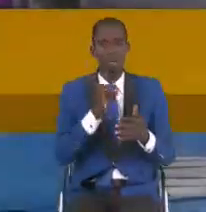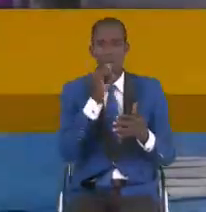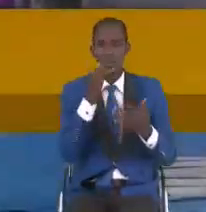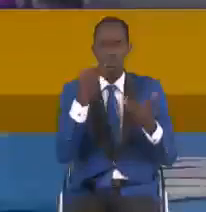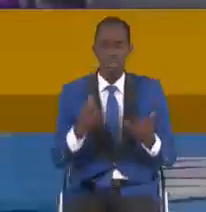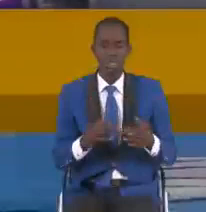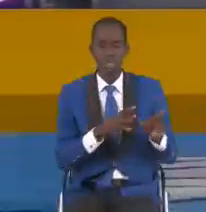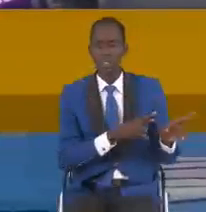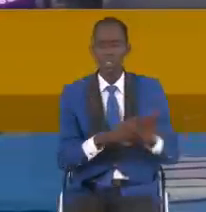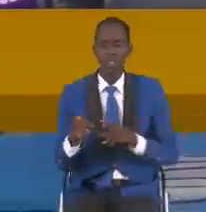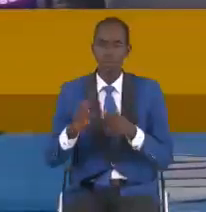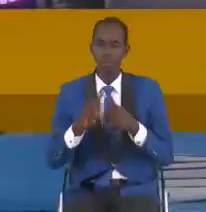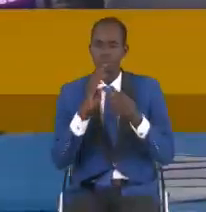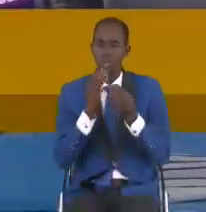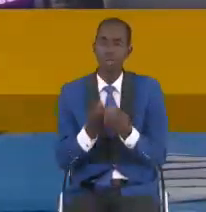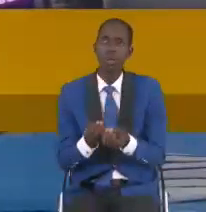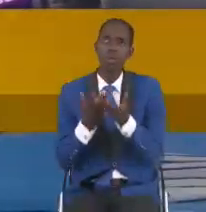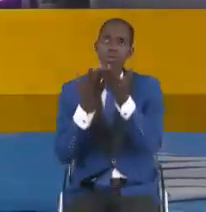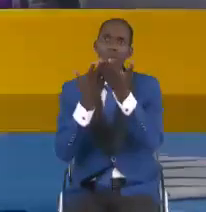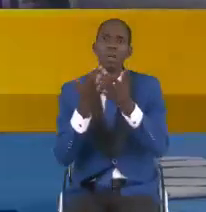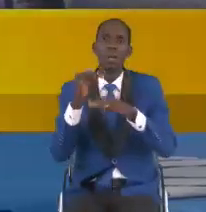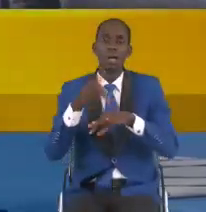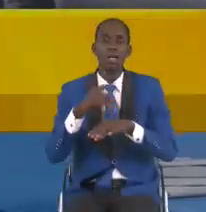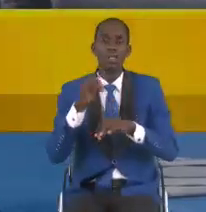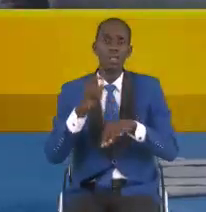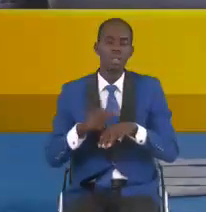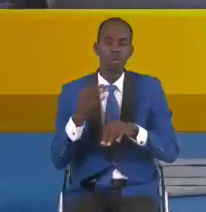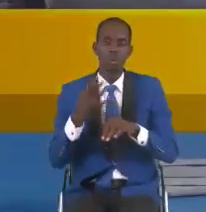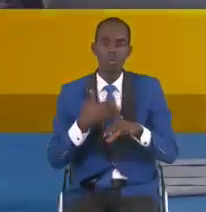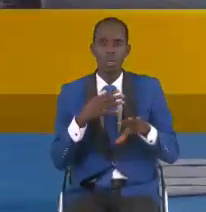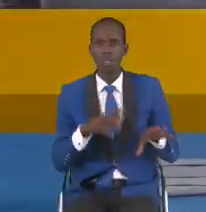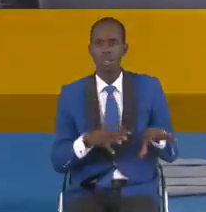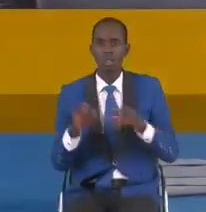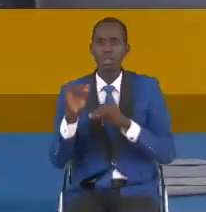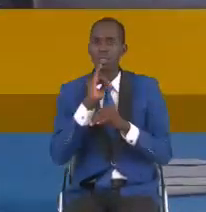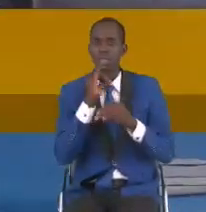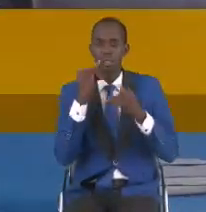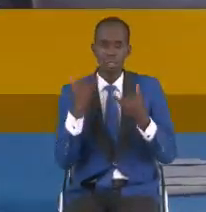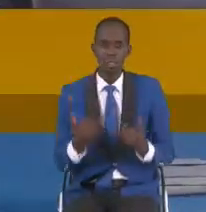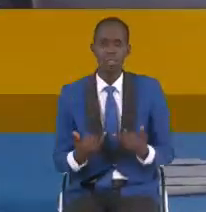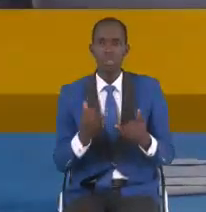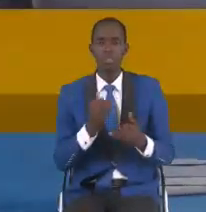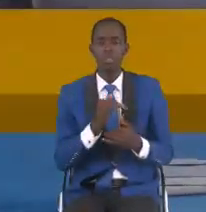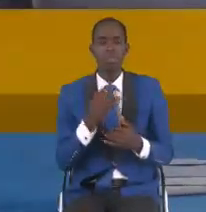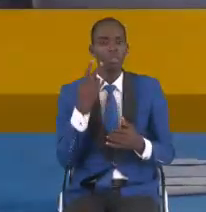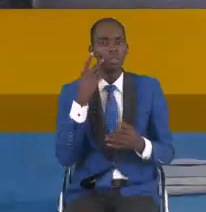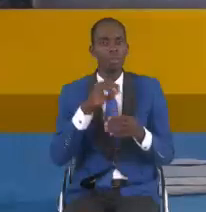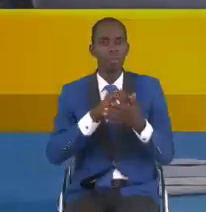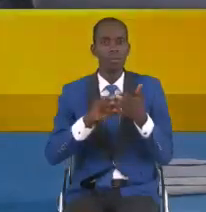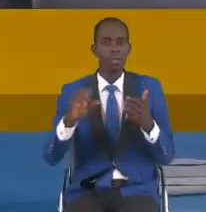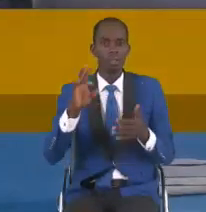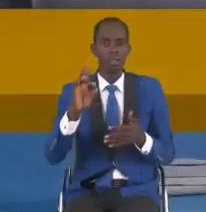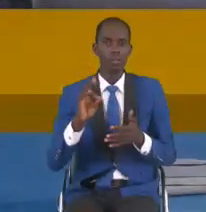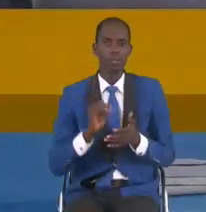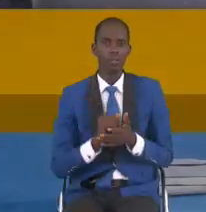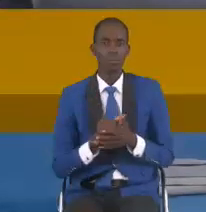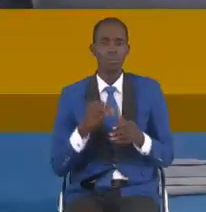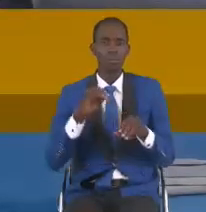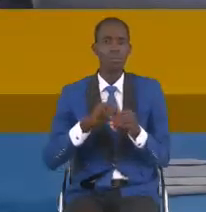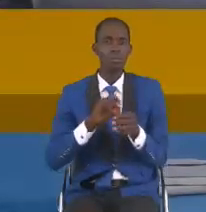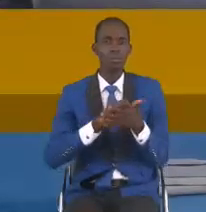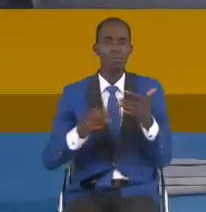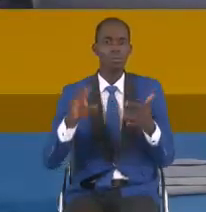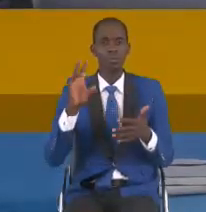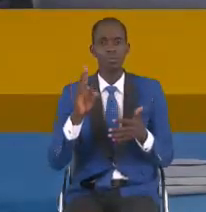offered, and the time of my departure is now at hand. And then verse 7, it says in verse 7,